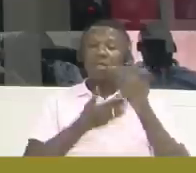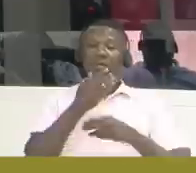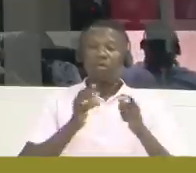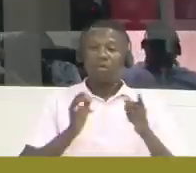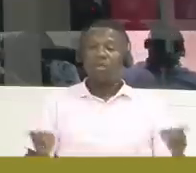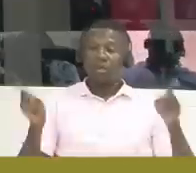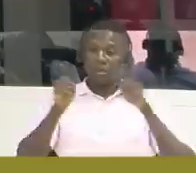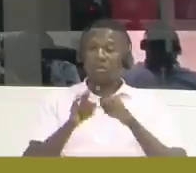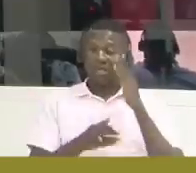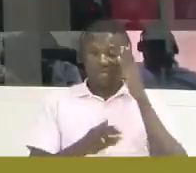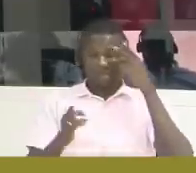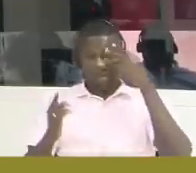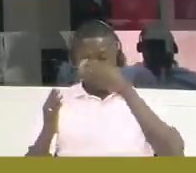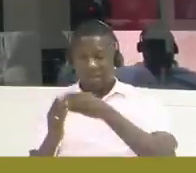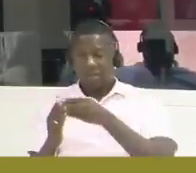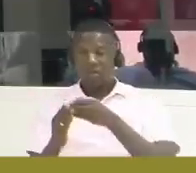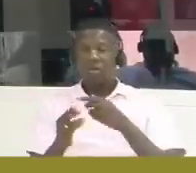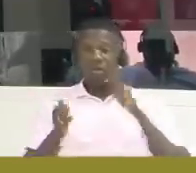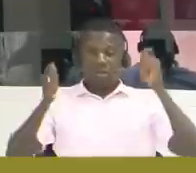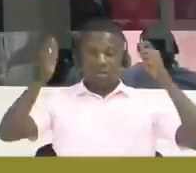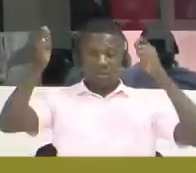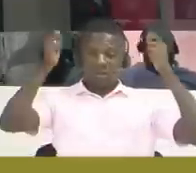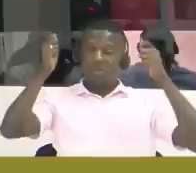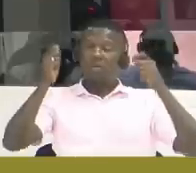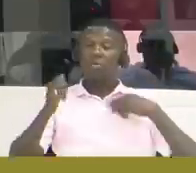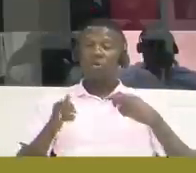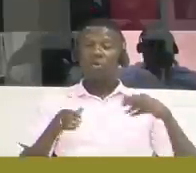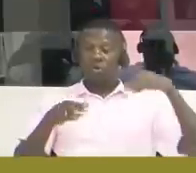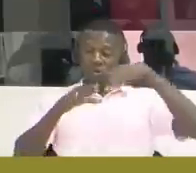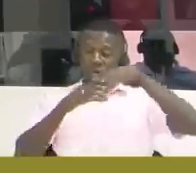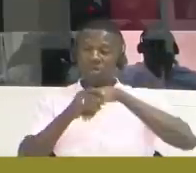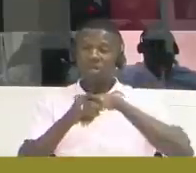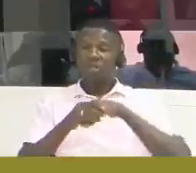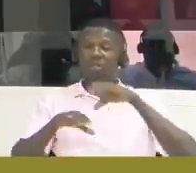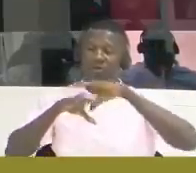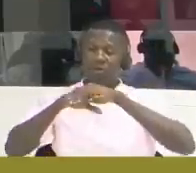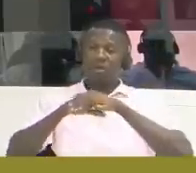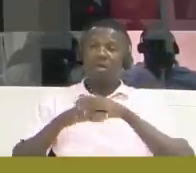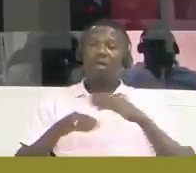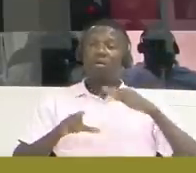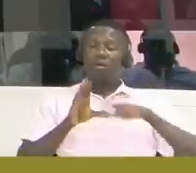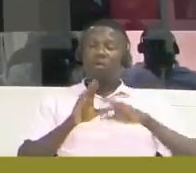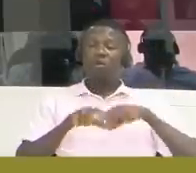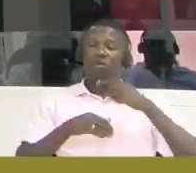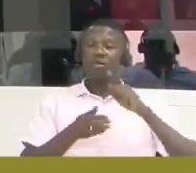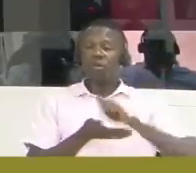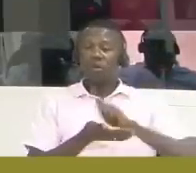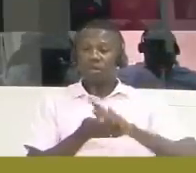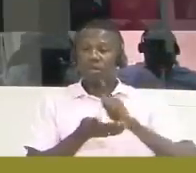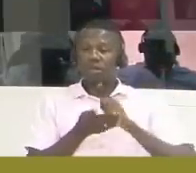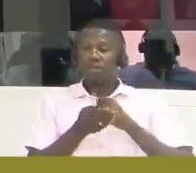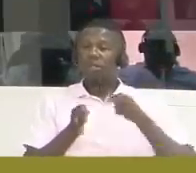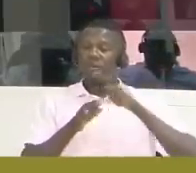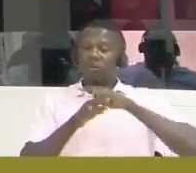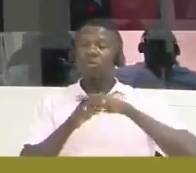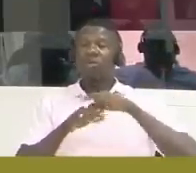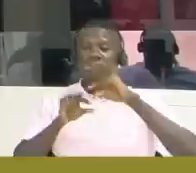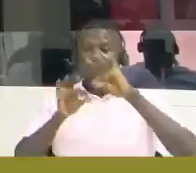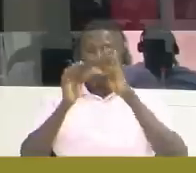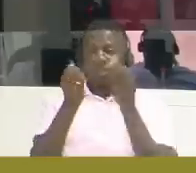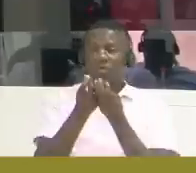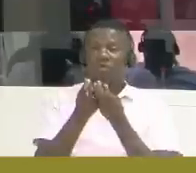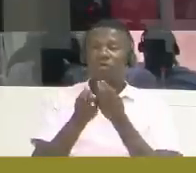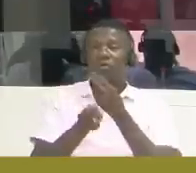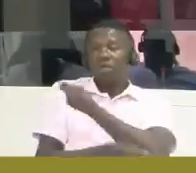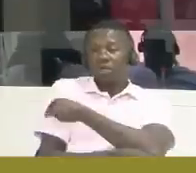the demonstration, but joined his colleagues and members of the emergency response team of the Gambia Red Cross Society